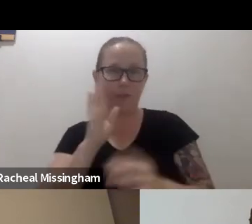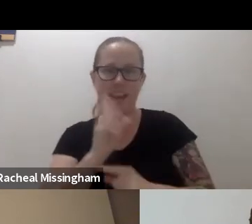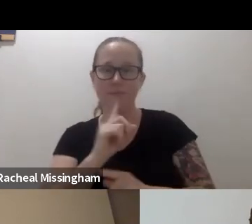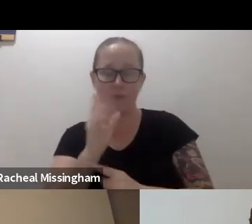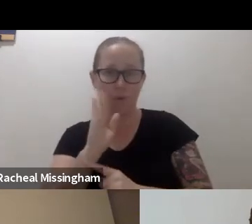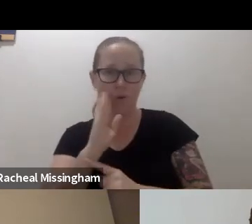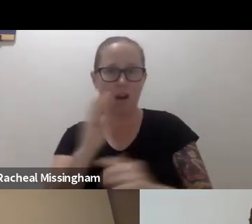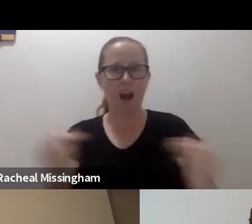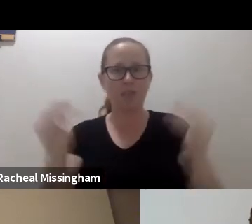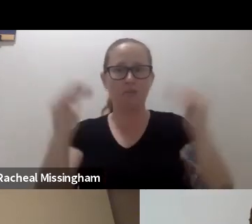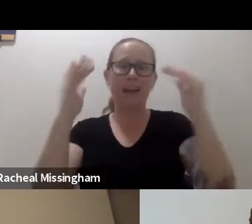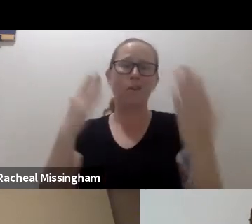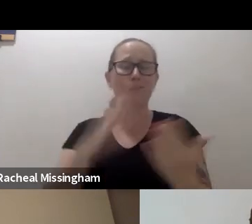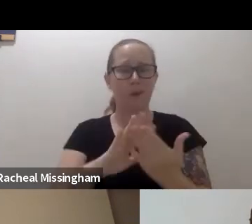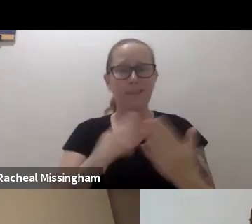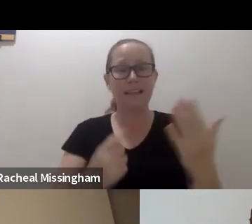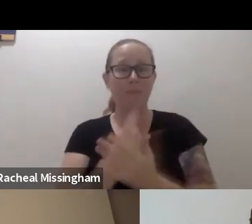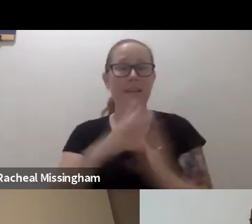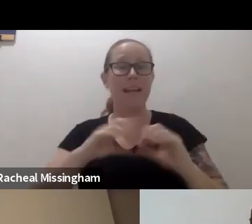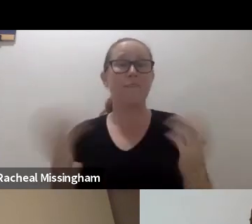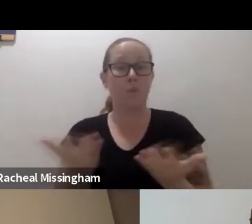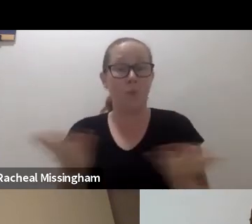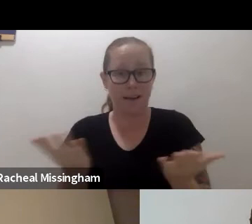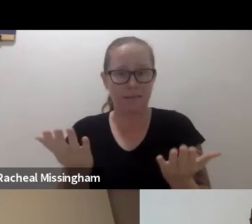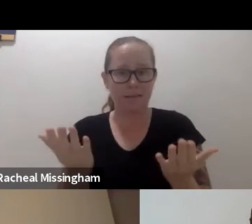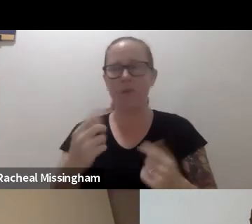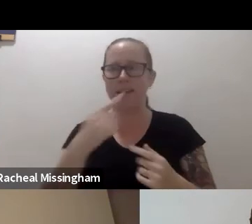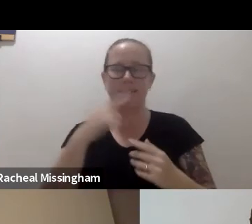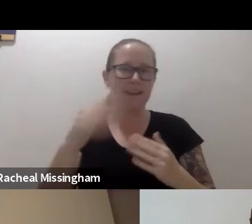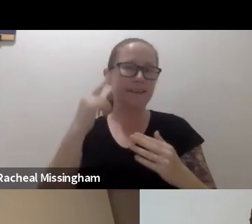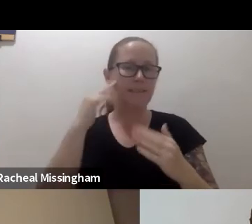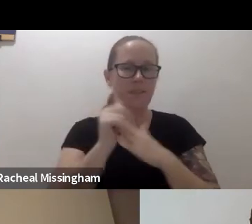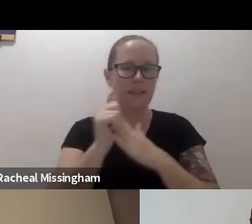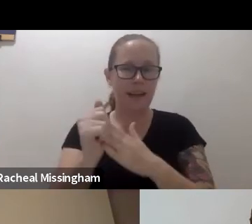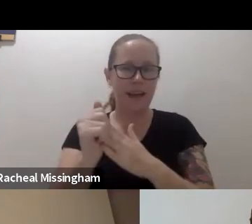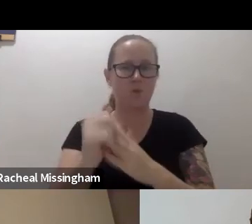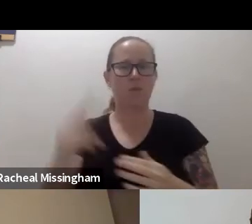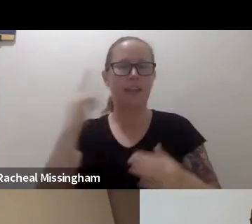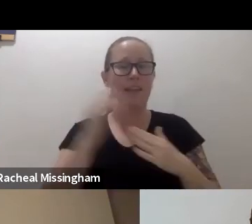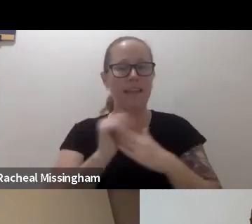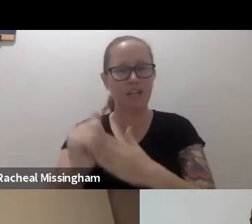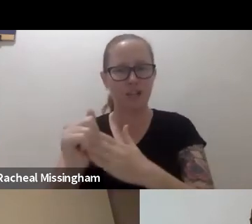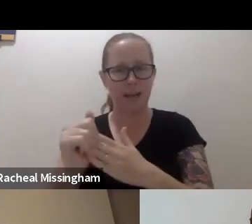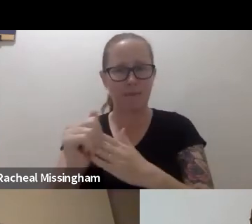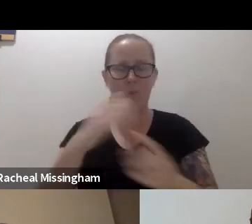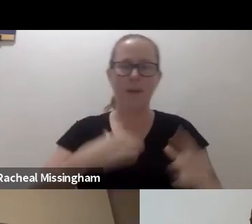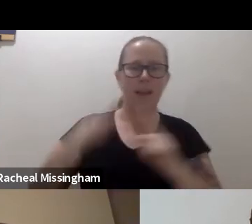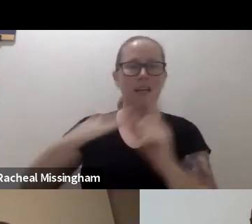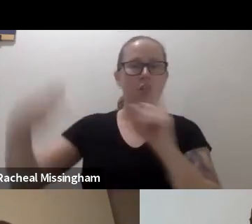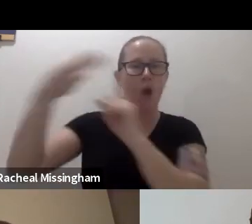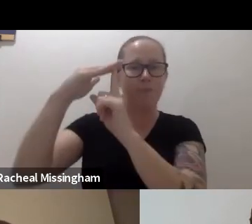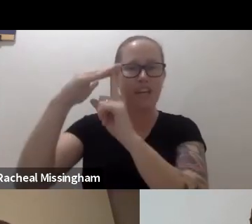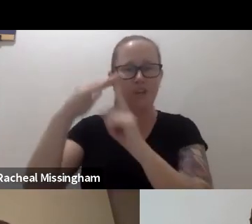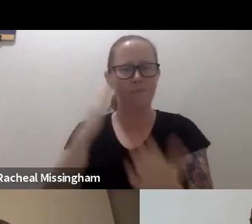Dan said before, hierarchical approach is happening everywhere. Where they say it's debt led or debt leadership, want